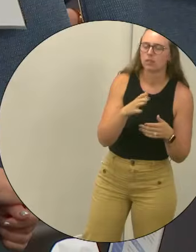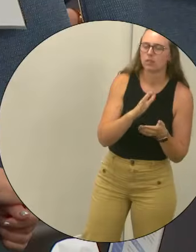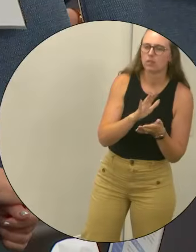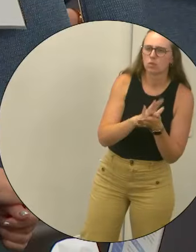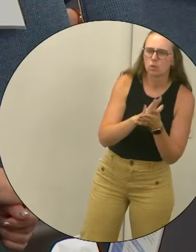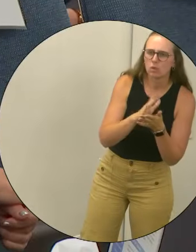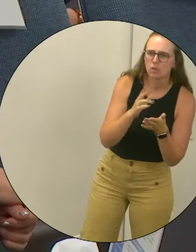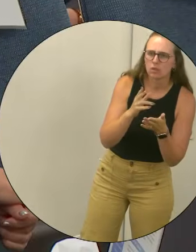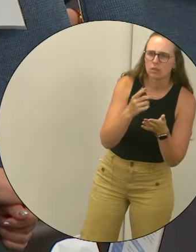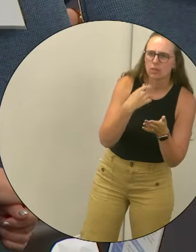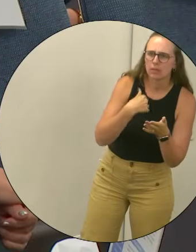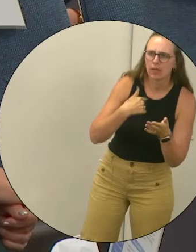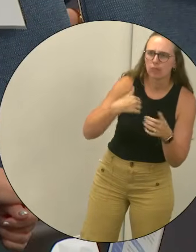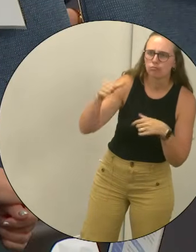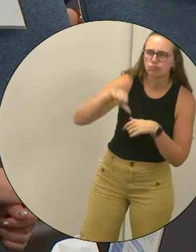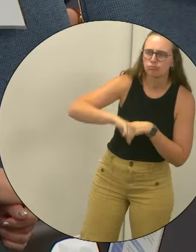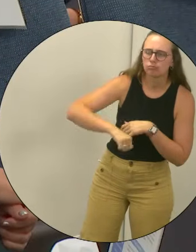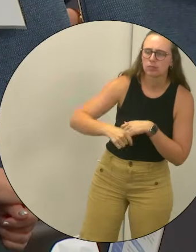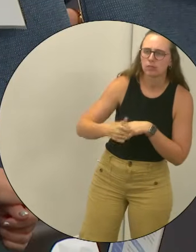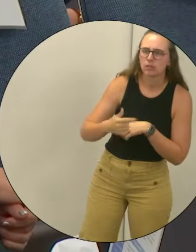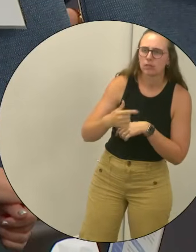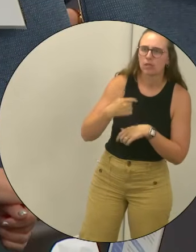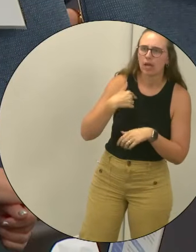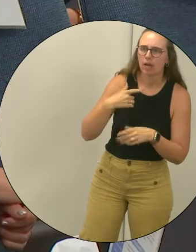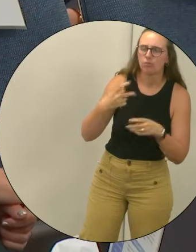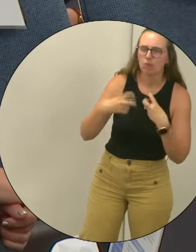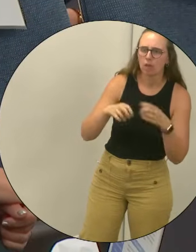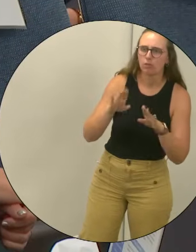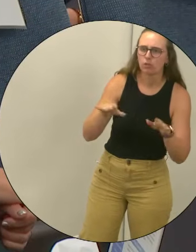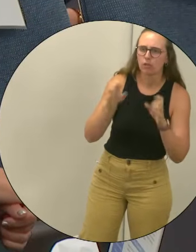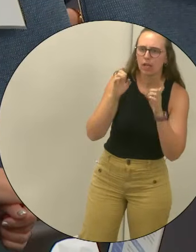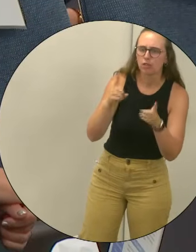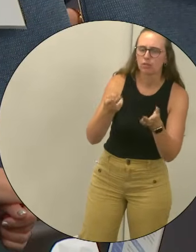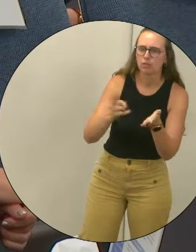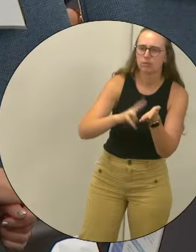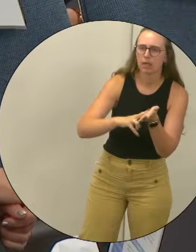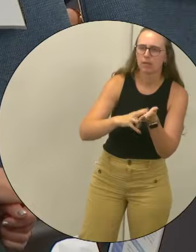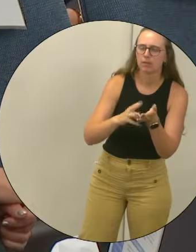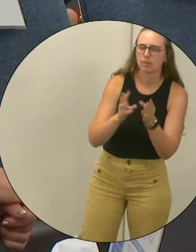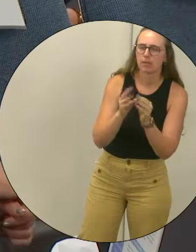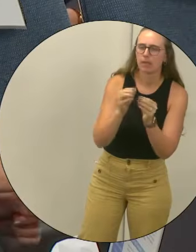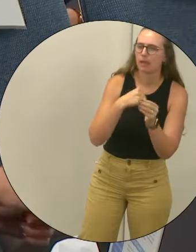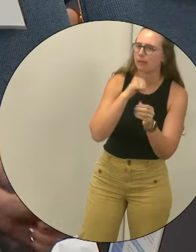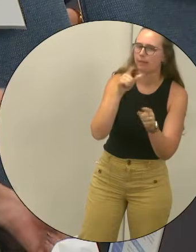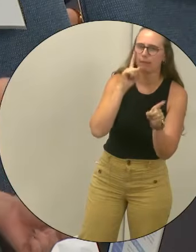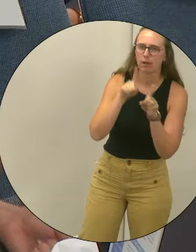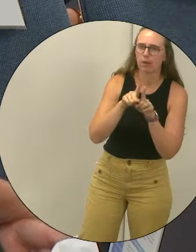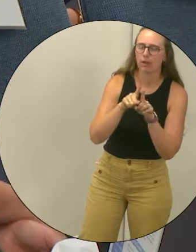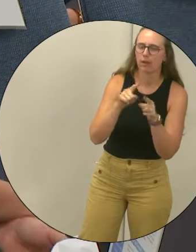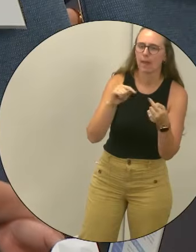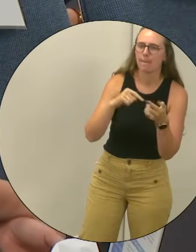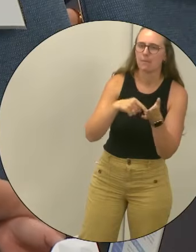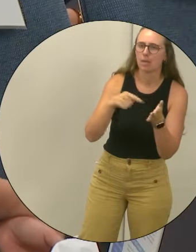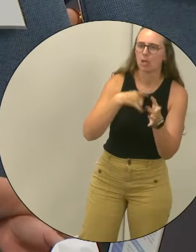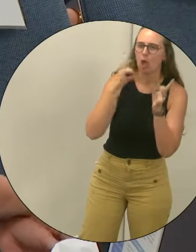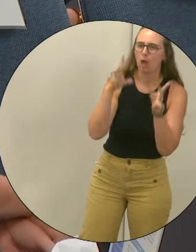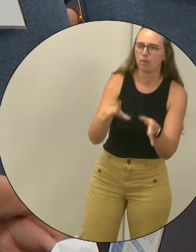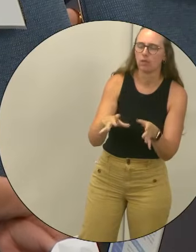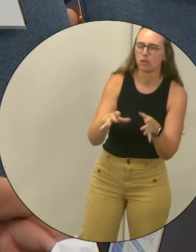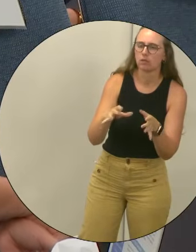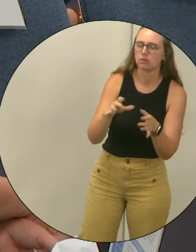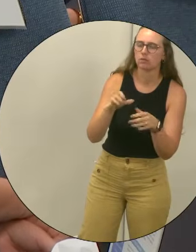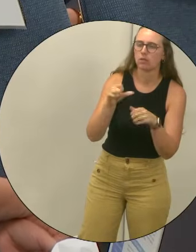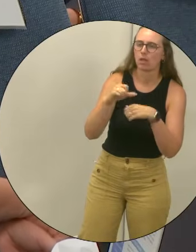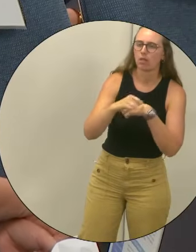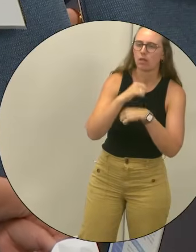put me down, tell me I was obstructing children's education, forced me to sign a summary of conference that I did not agree with, that painted me horrible under threat of